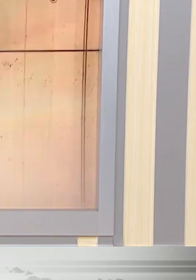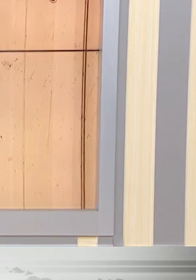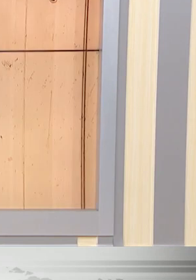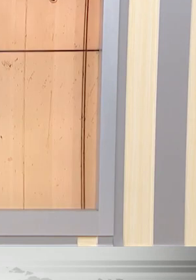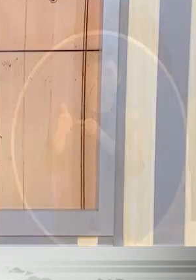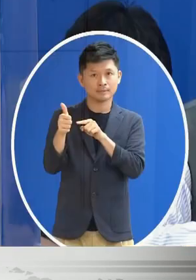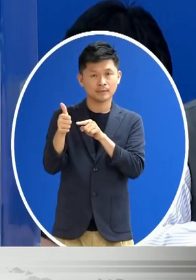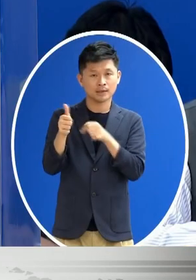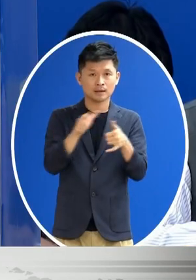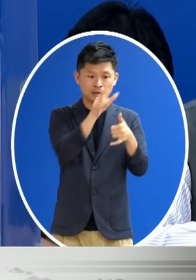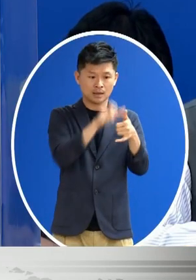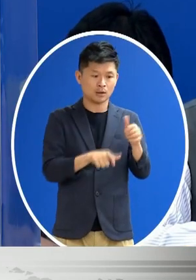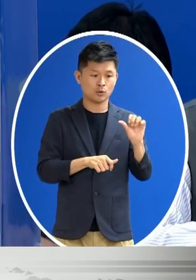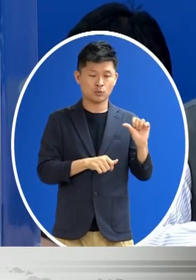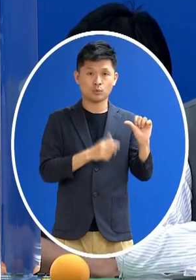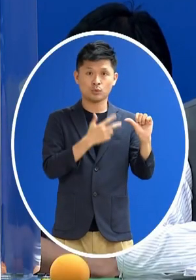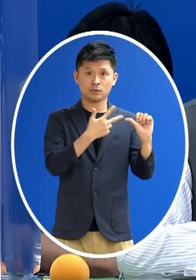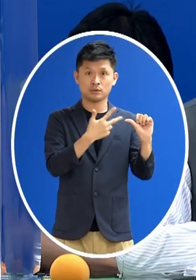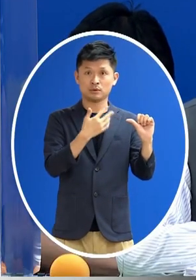virus.